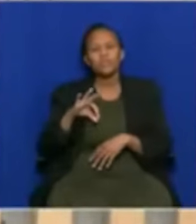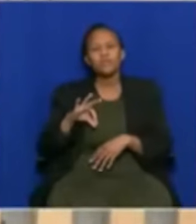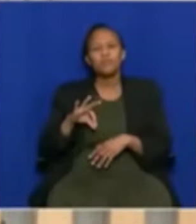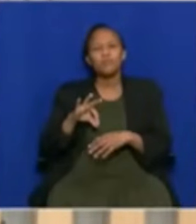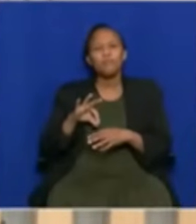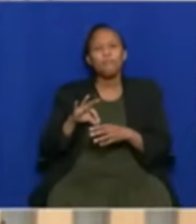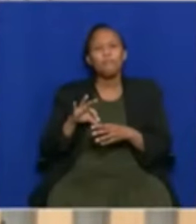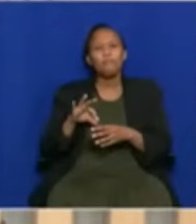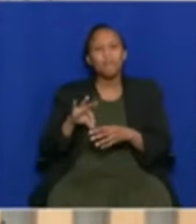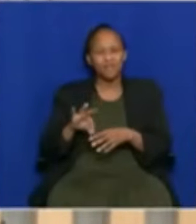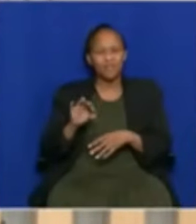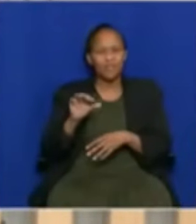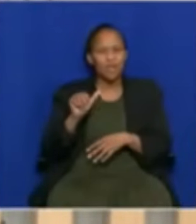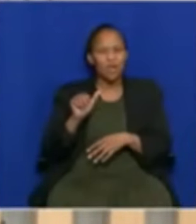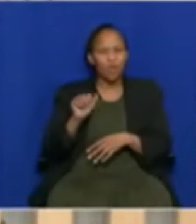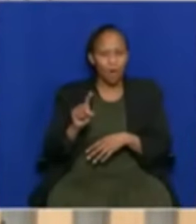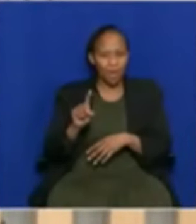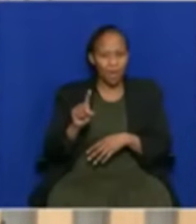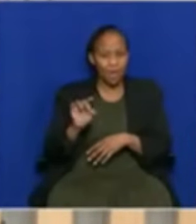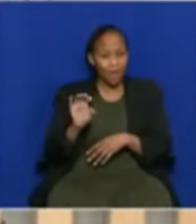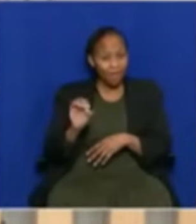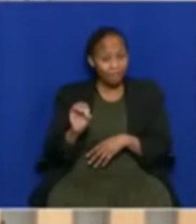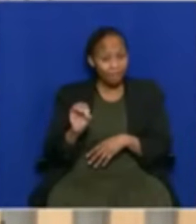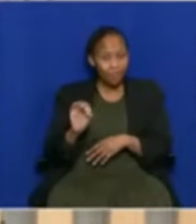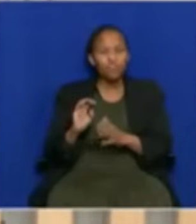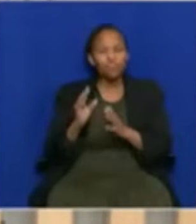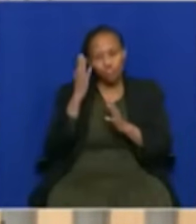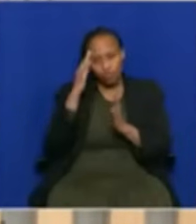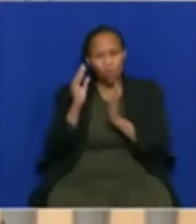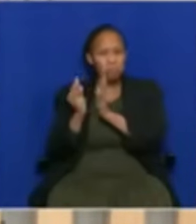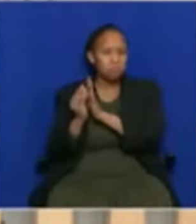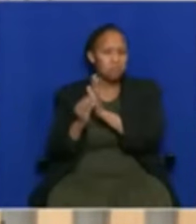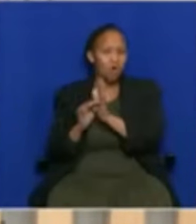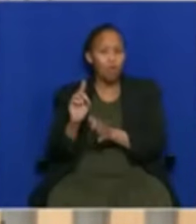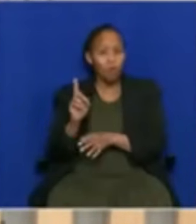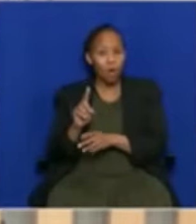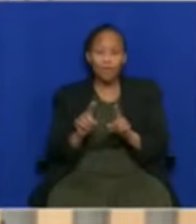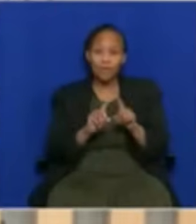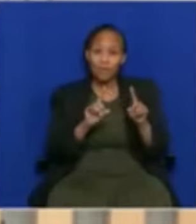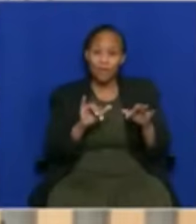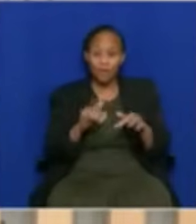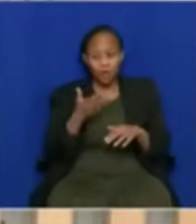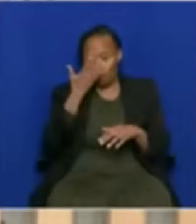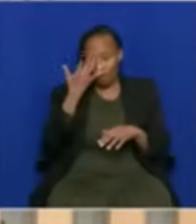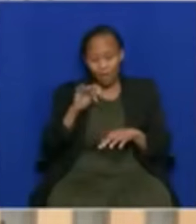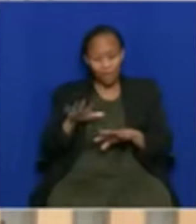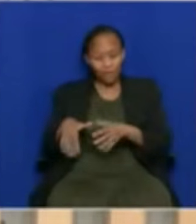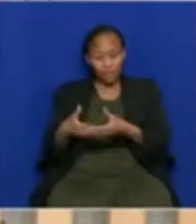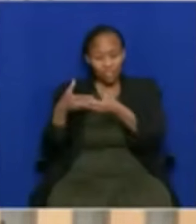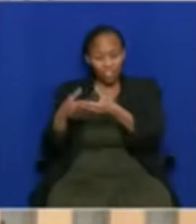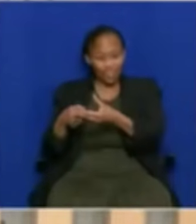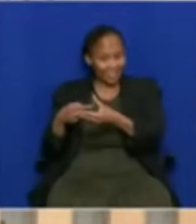A1 states. What I don't have is the benefit of the dockets. So